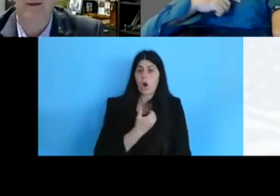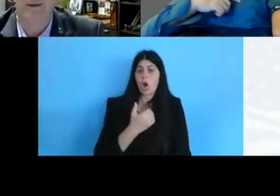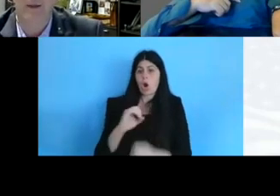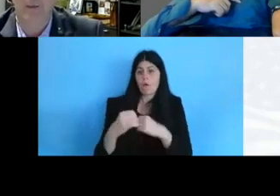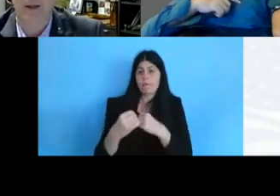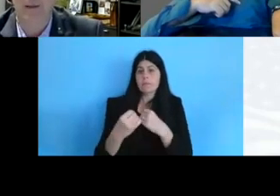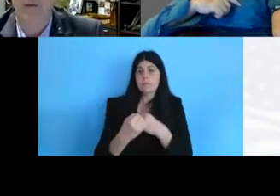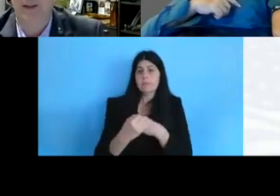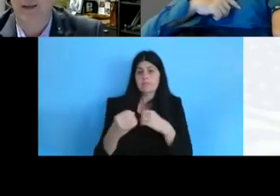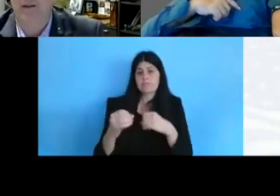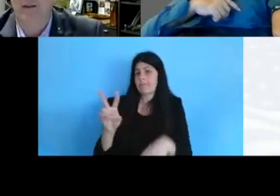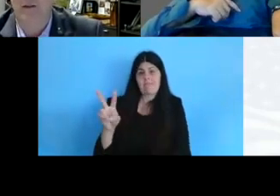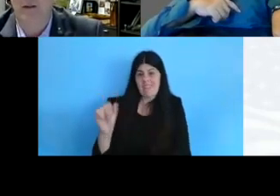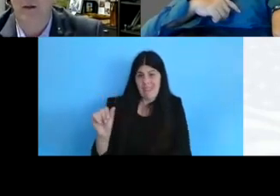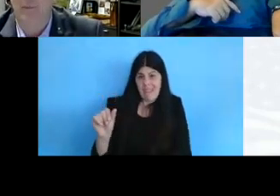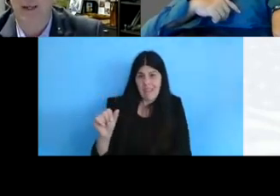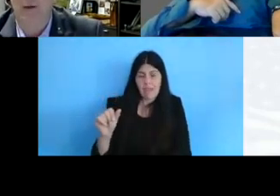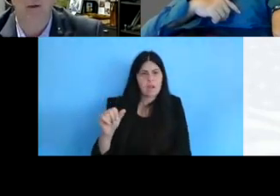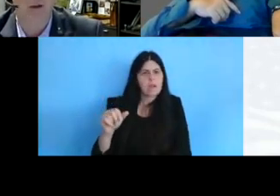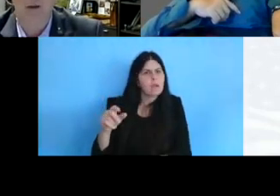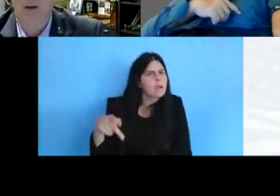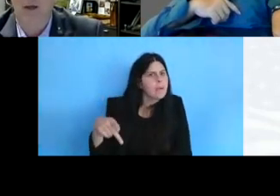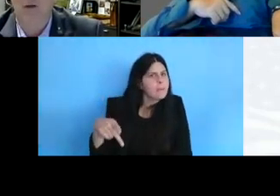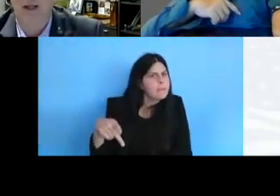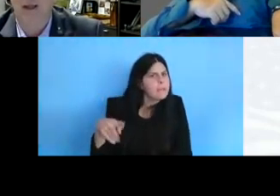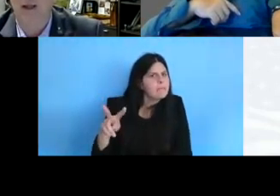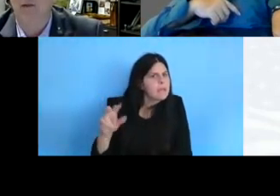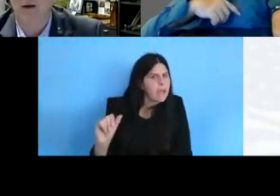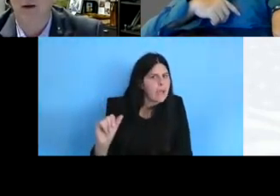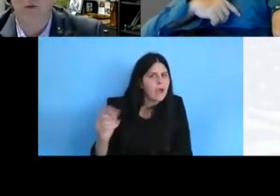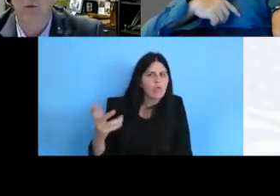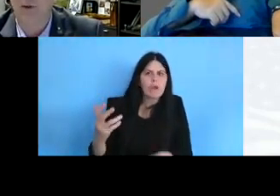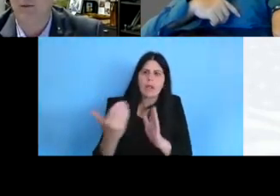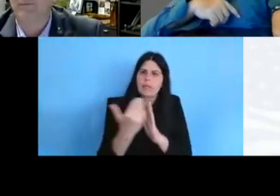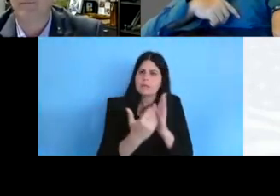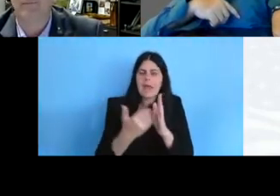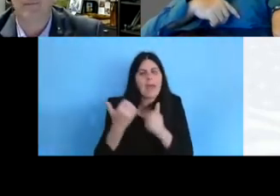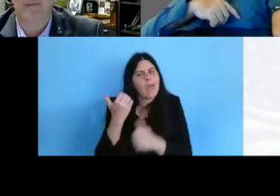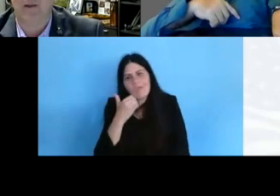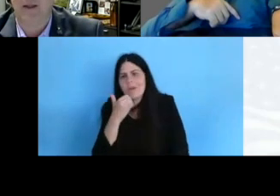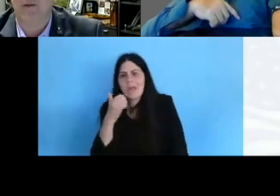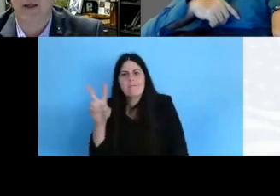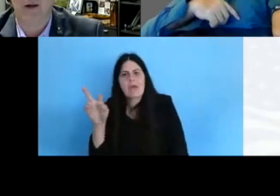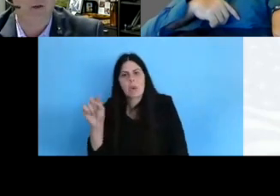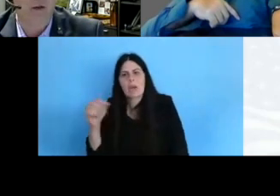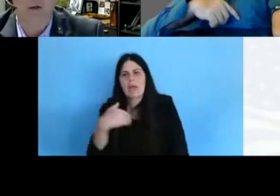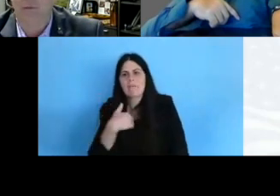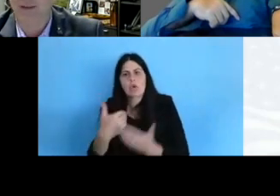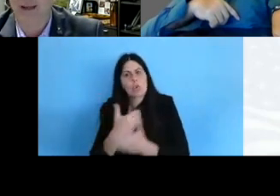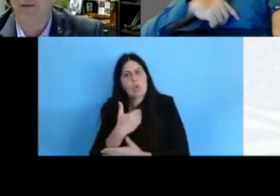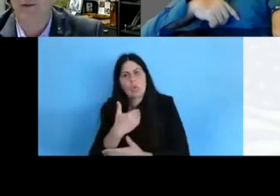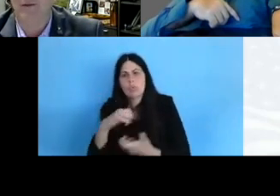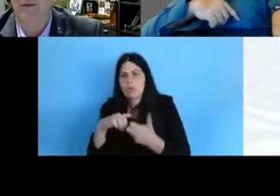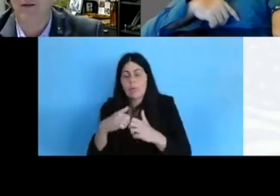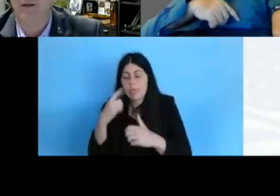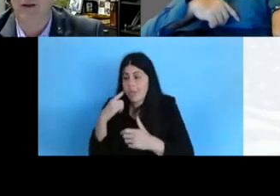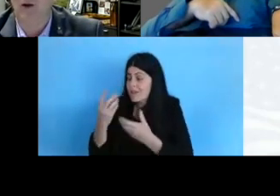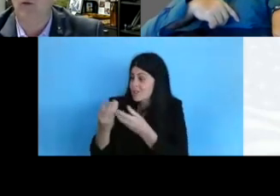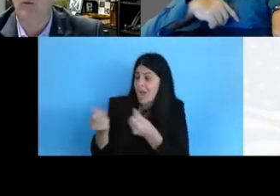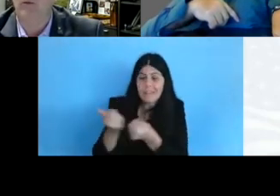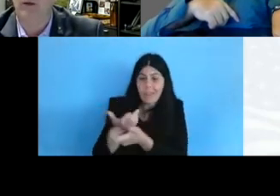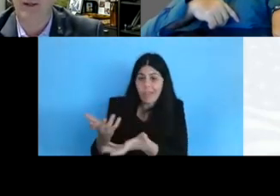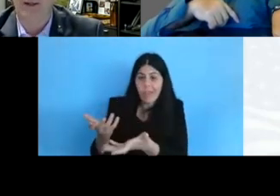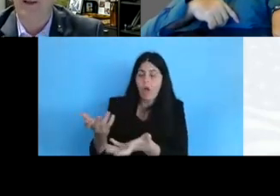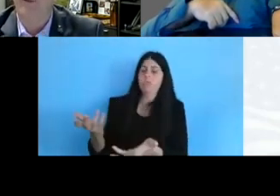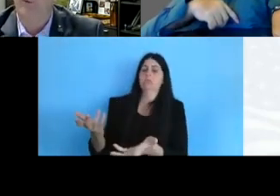VA, anybody PVA that's listed here on the panel, every day you got a veteran with a new problem and you think you've got it all solved, but you haven't. And you're like,